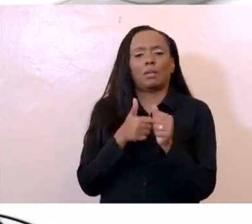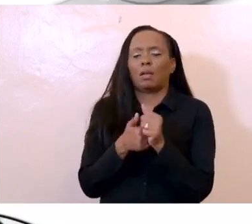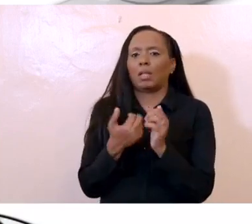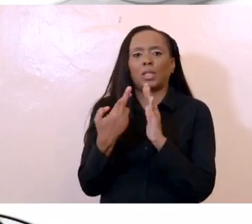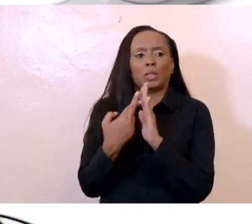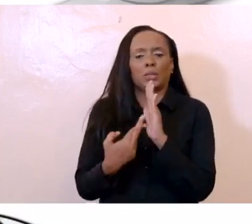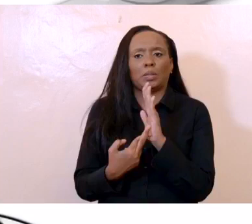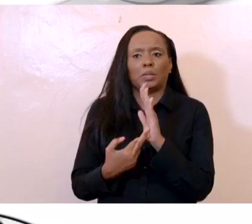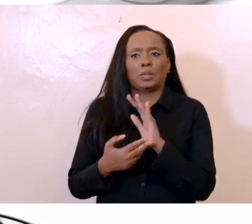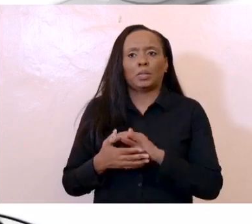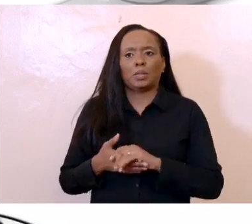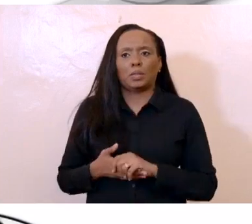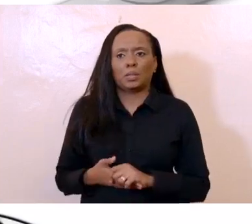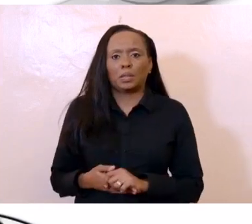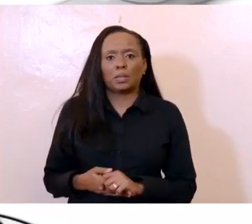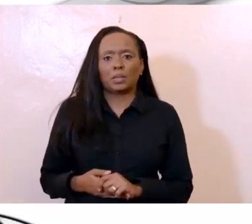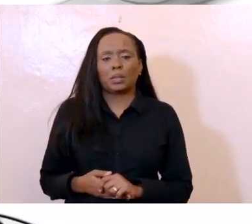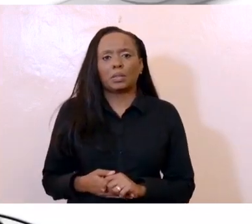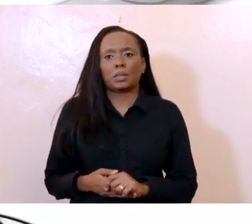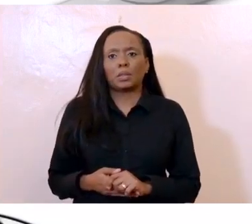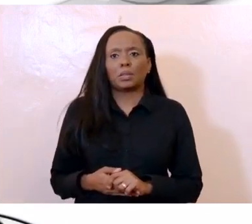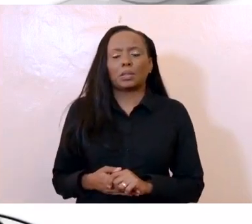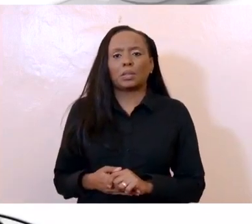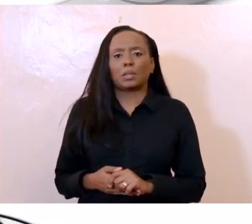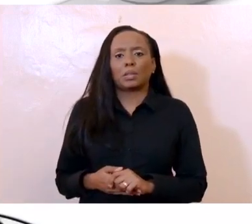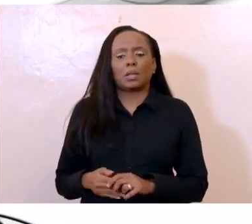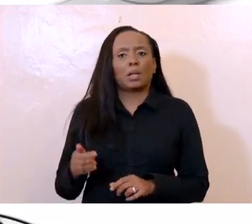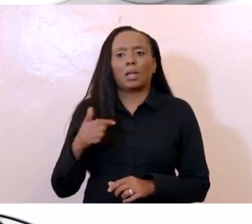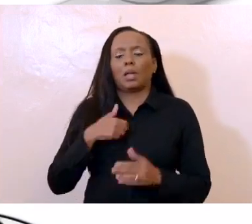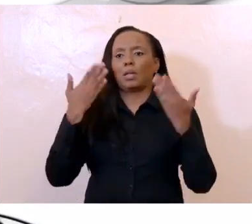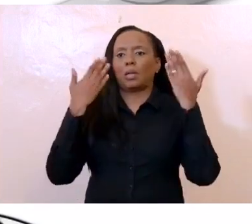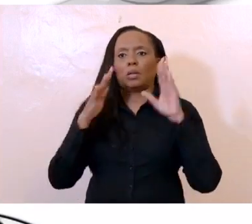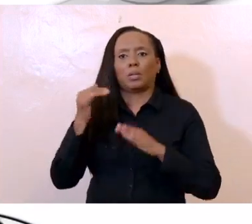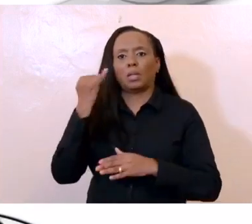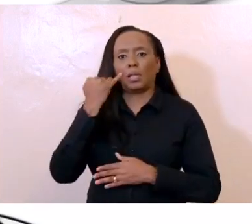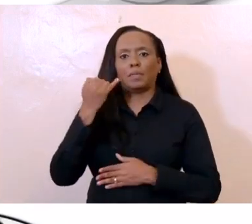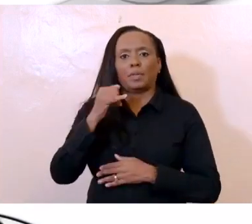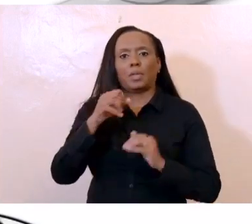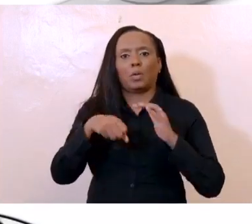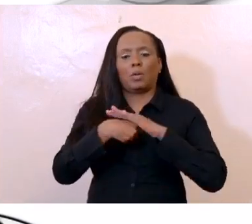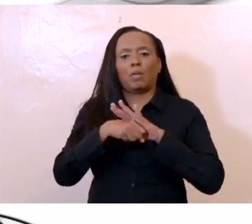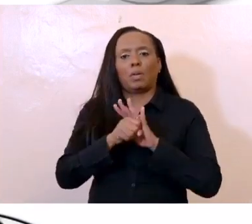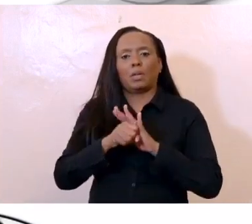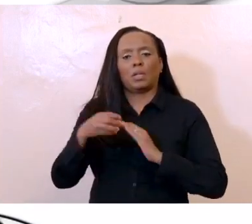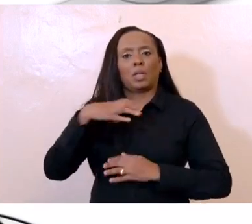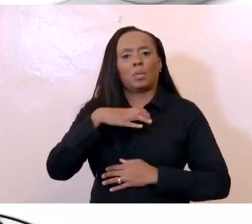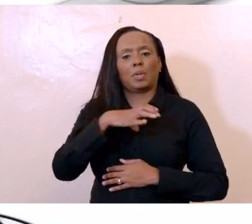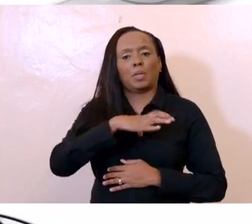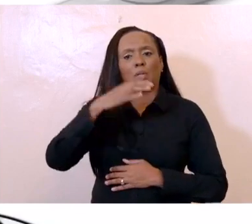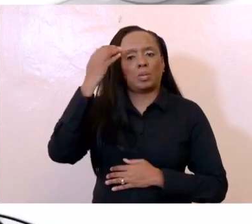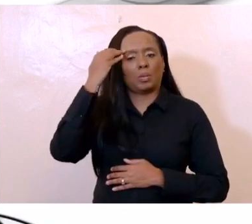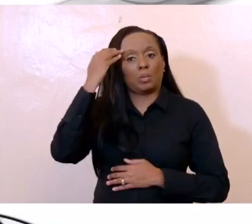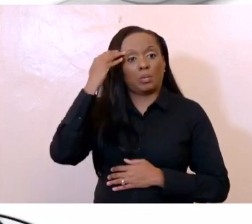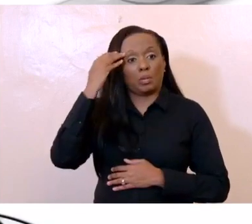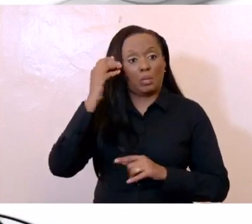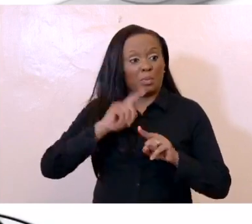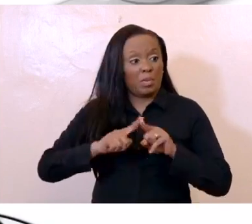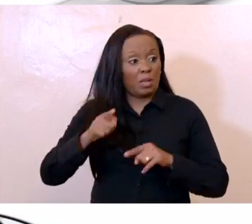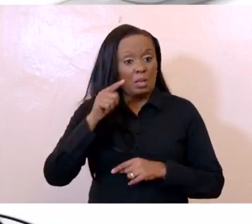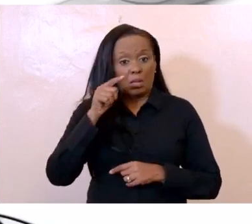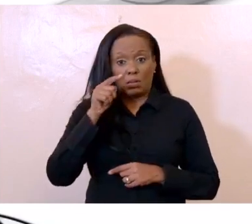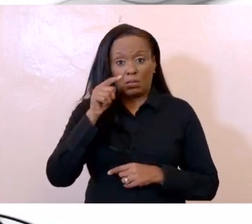protocols. I didn't know if the COVID unit was in fact aware of this, and if it is, what they intend to be proceeding